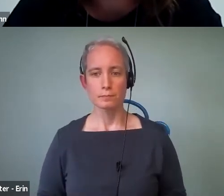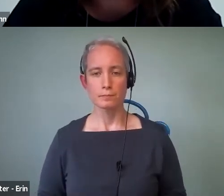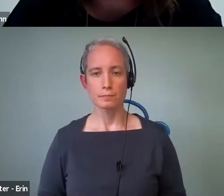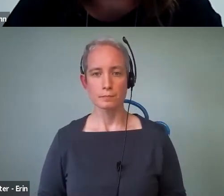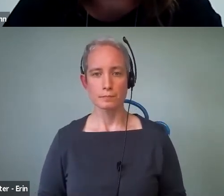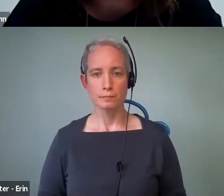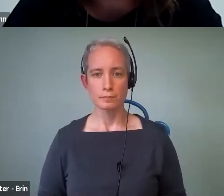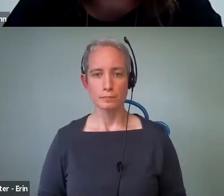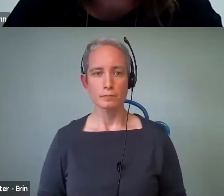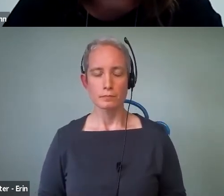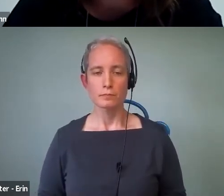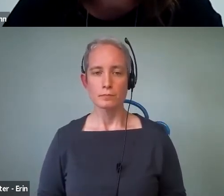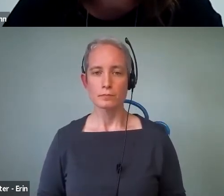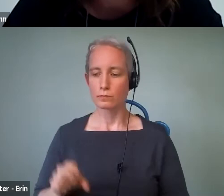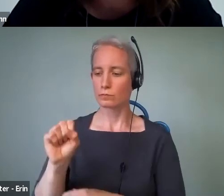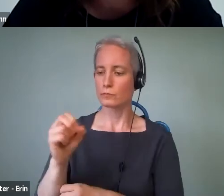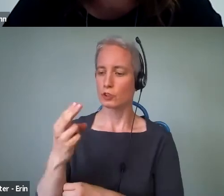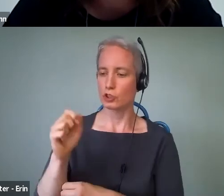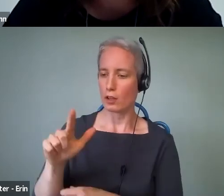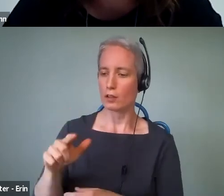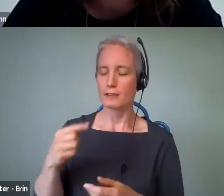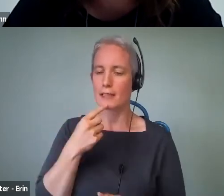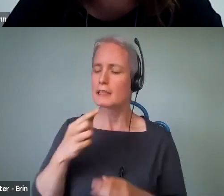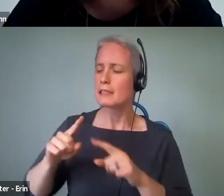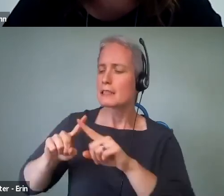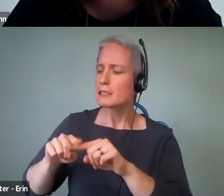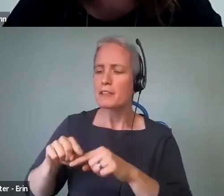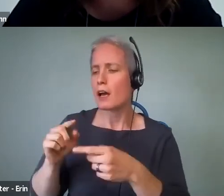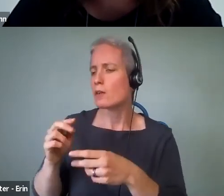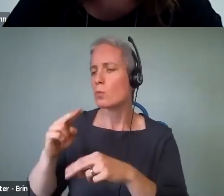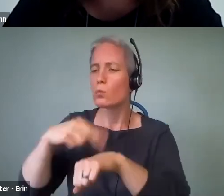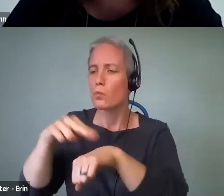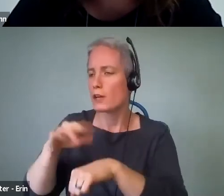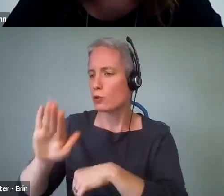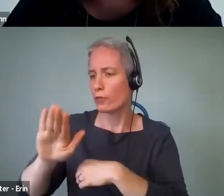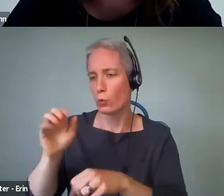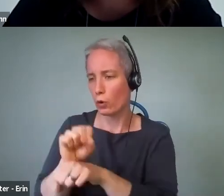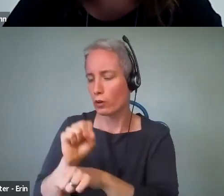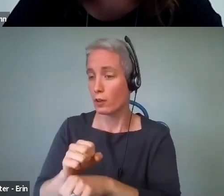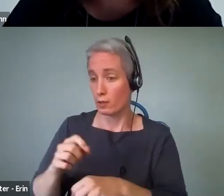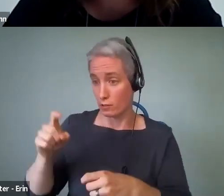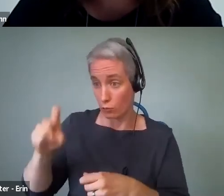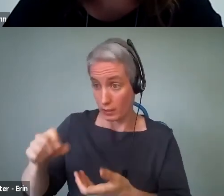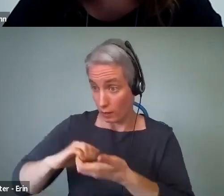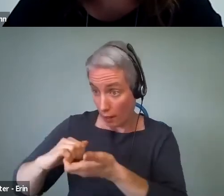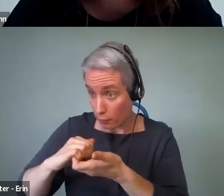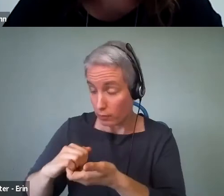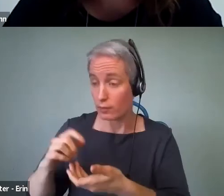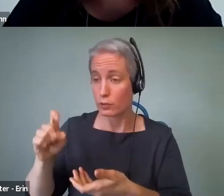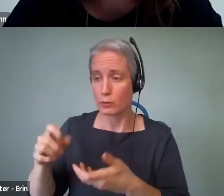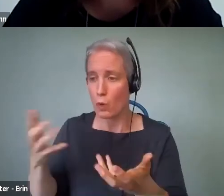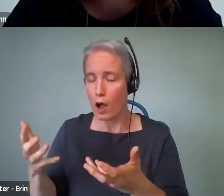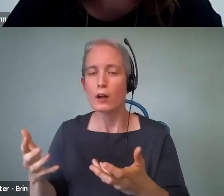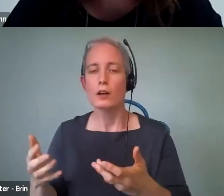about, what's the nature of the work, how collaborative does it need to be, and so forth. It has to do with scale. Are we talking